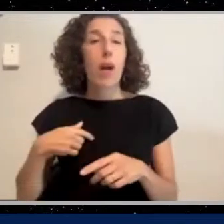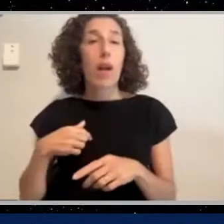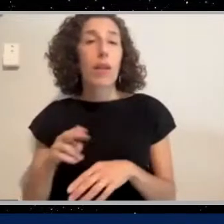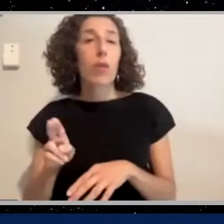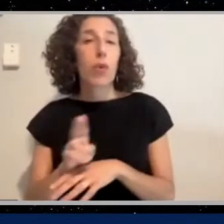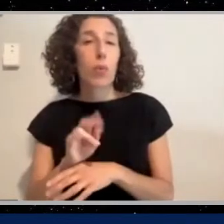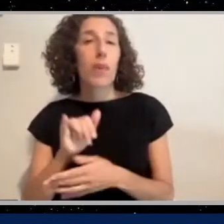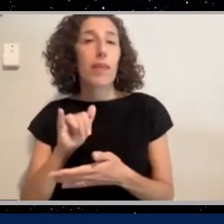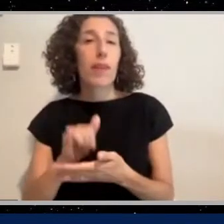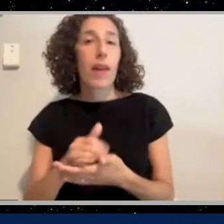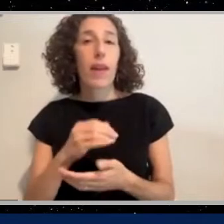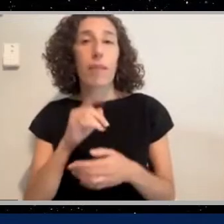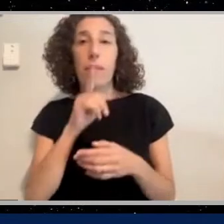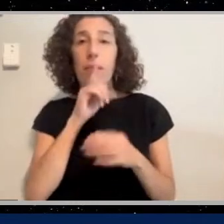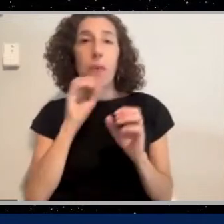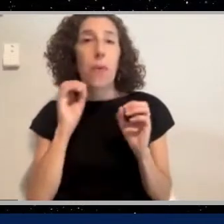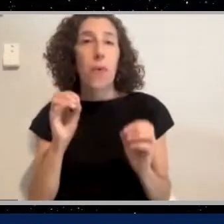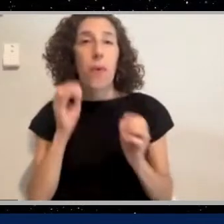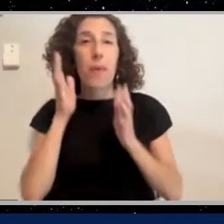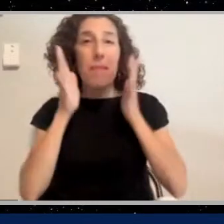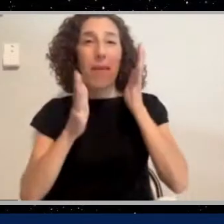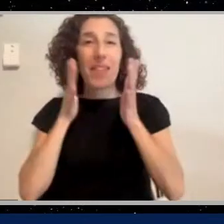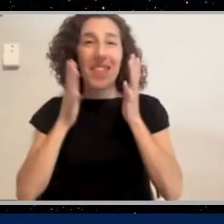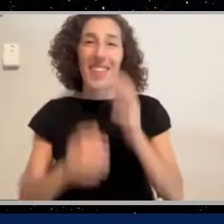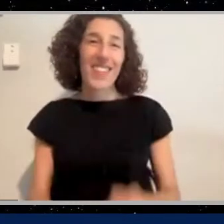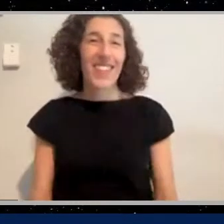as you can tell by my reaction there.